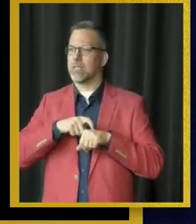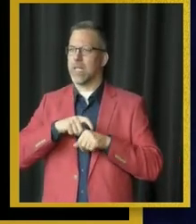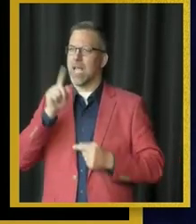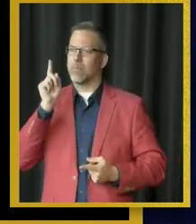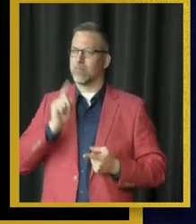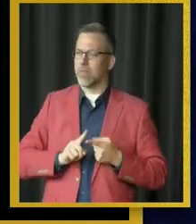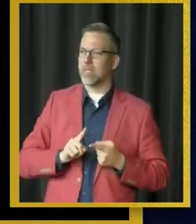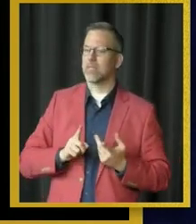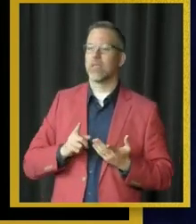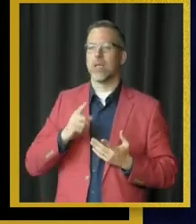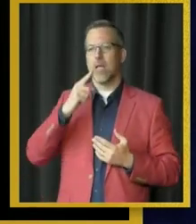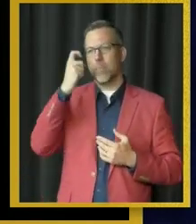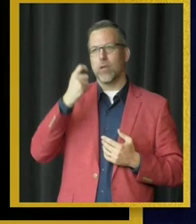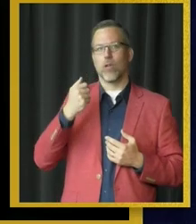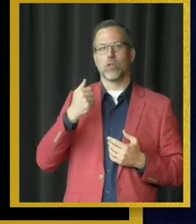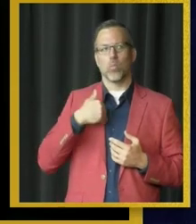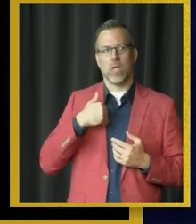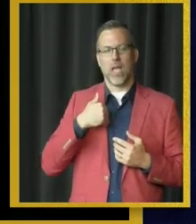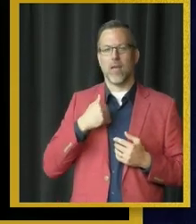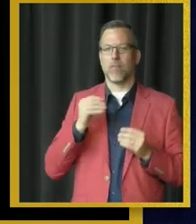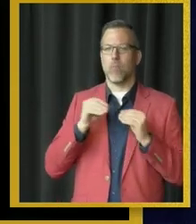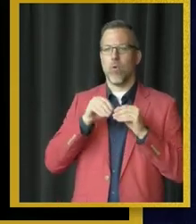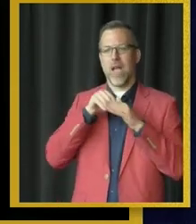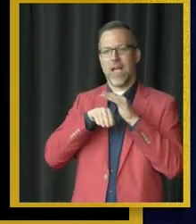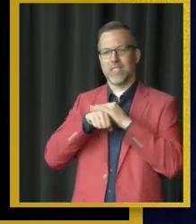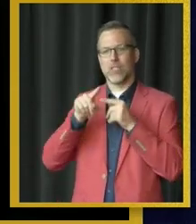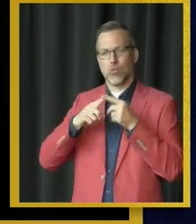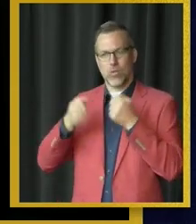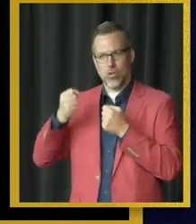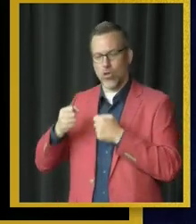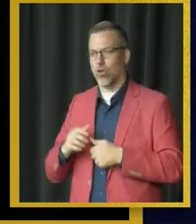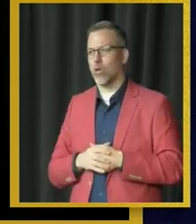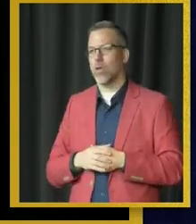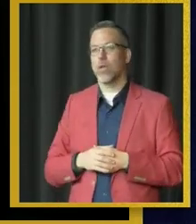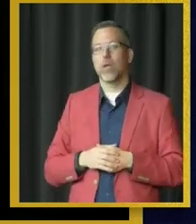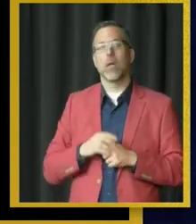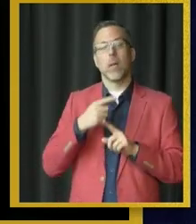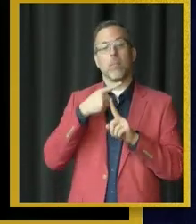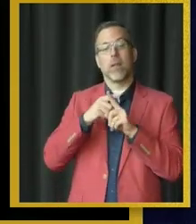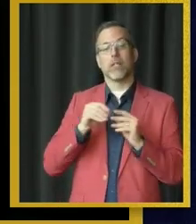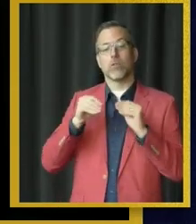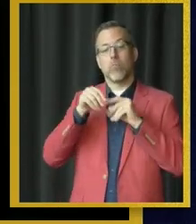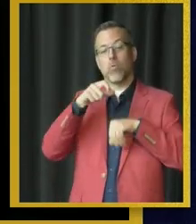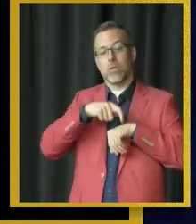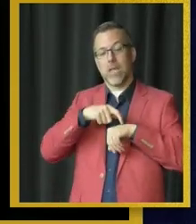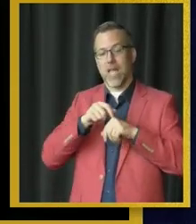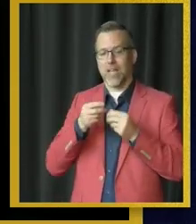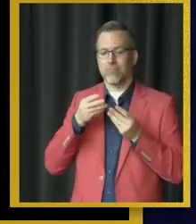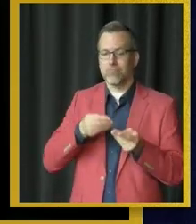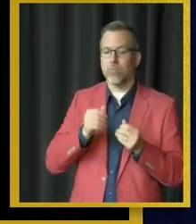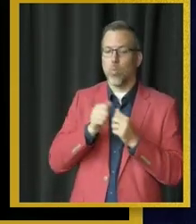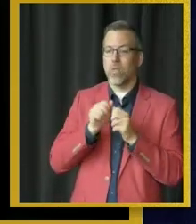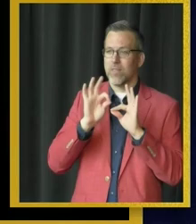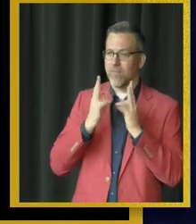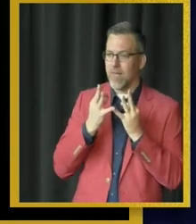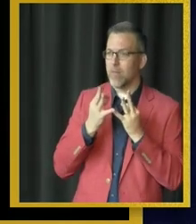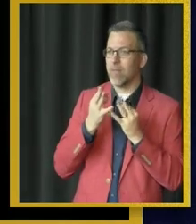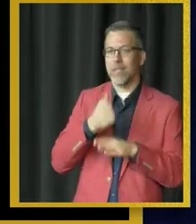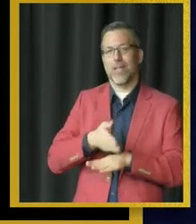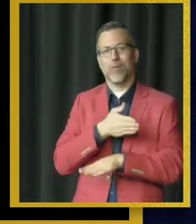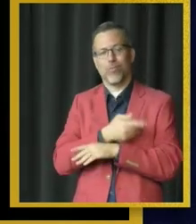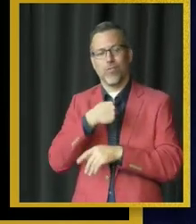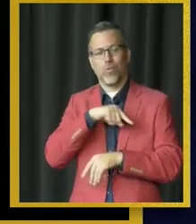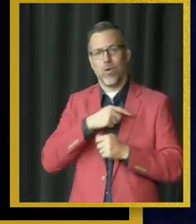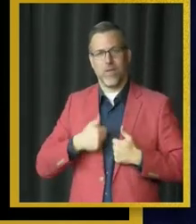have quicker access to our vehicles. We can also spend more time with our families and improve the quality of life at